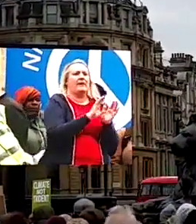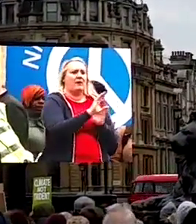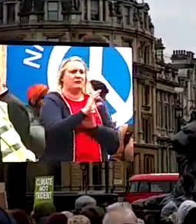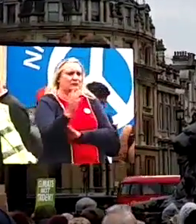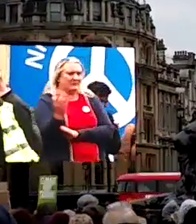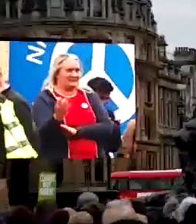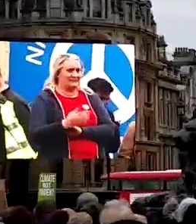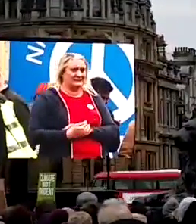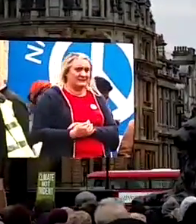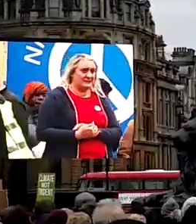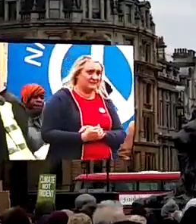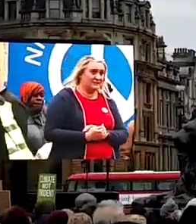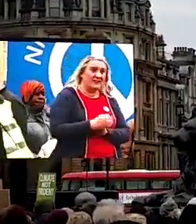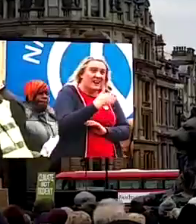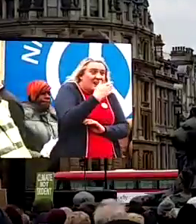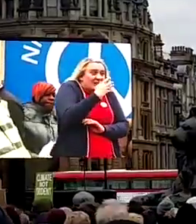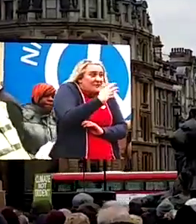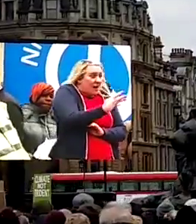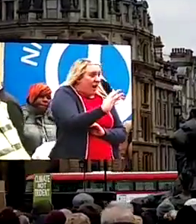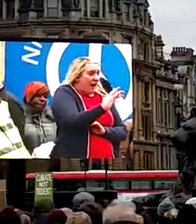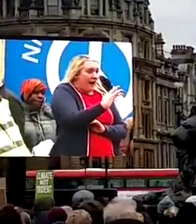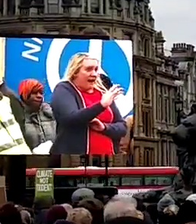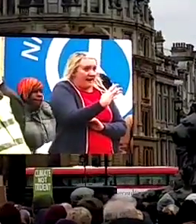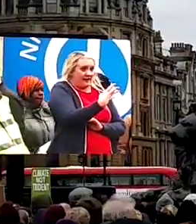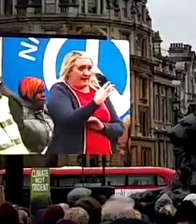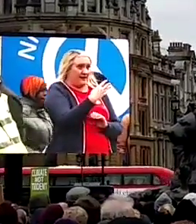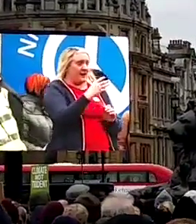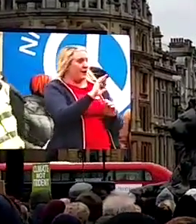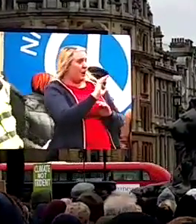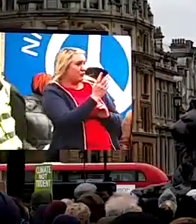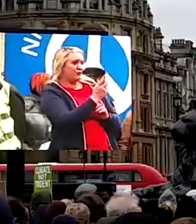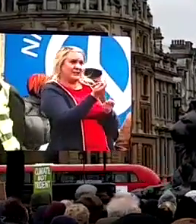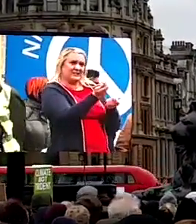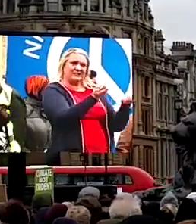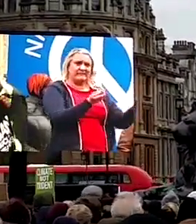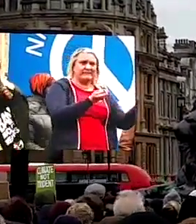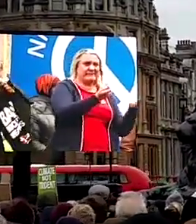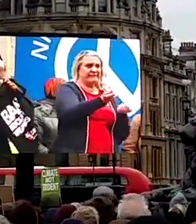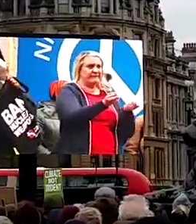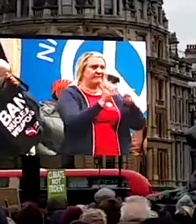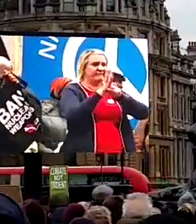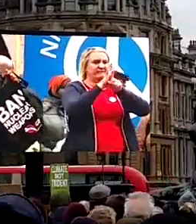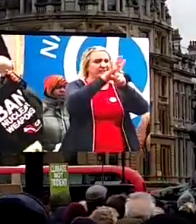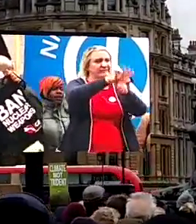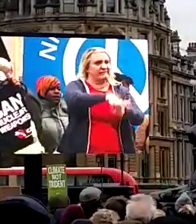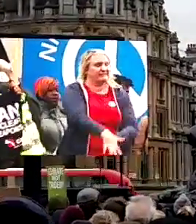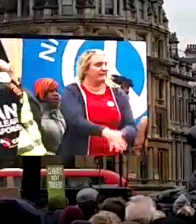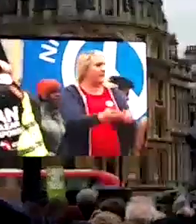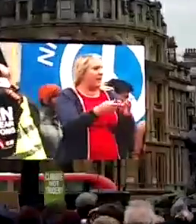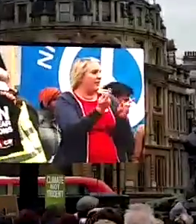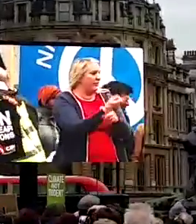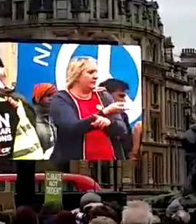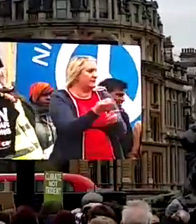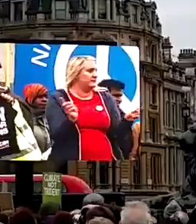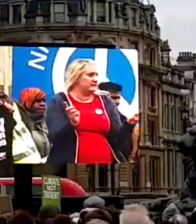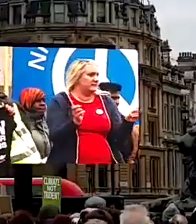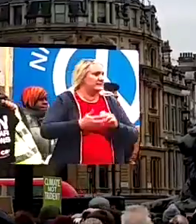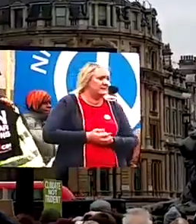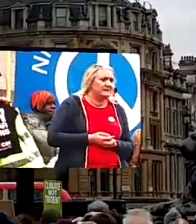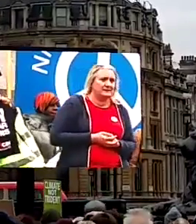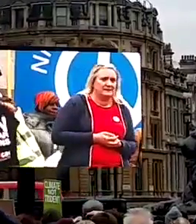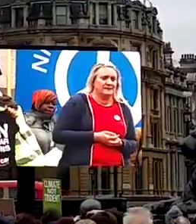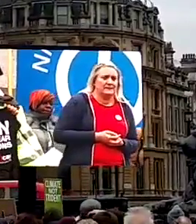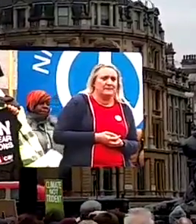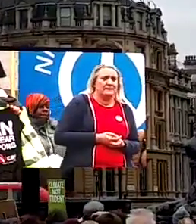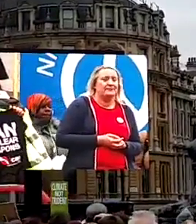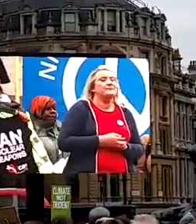weapons. Nine criminal states that have to ban nuclear weapon, and they have to do